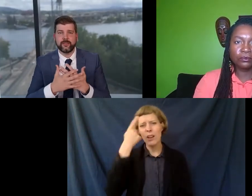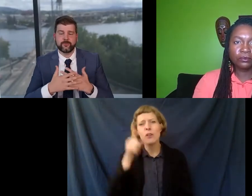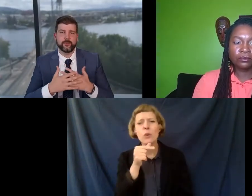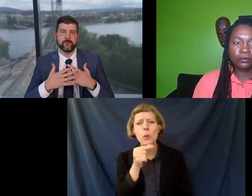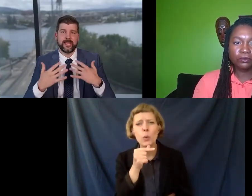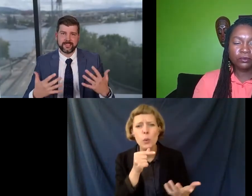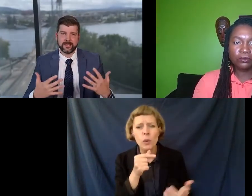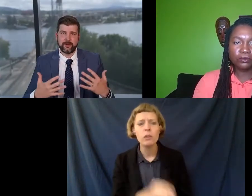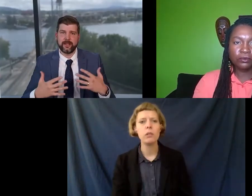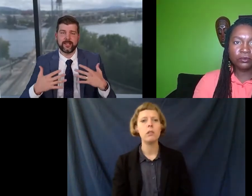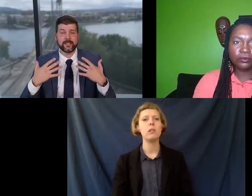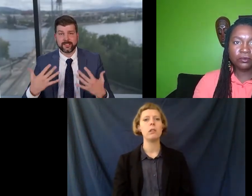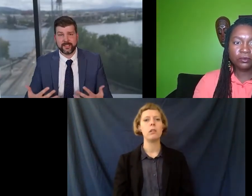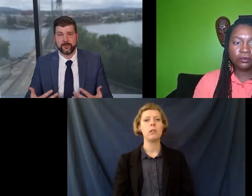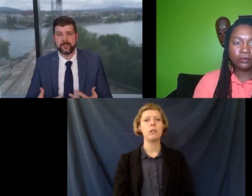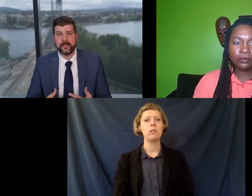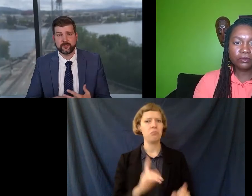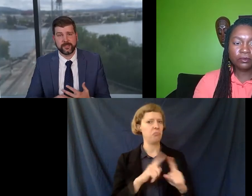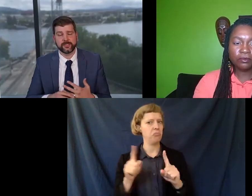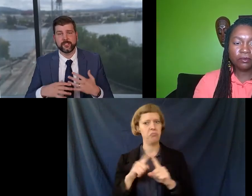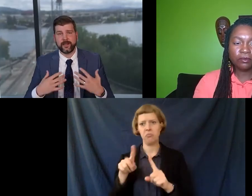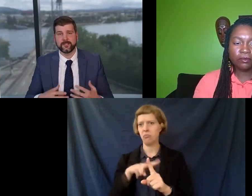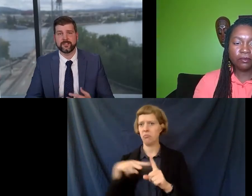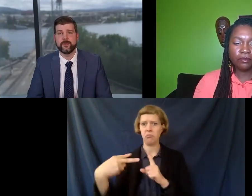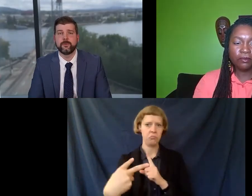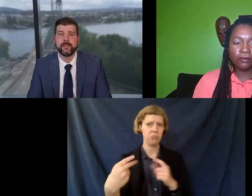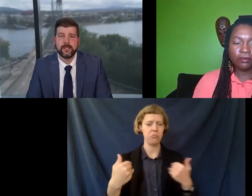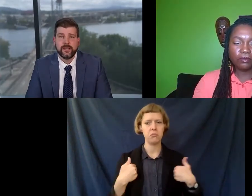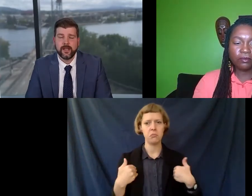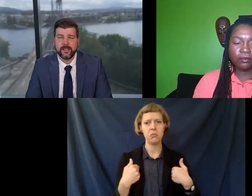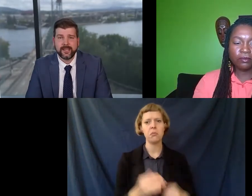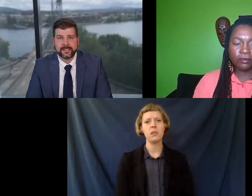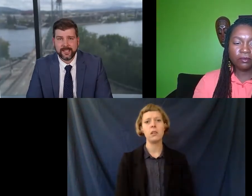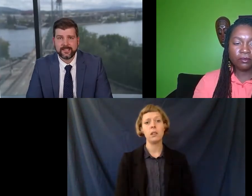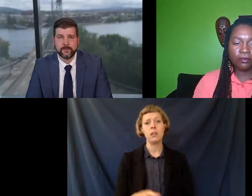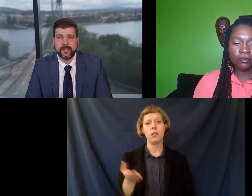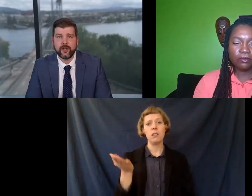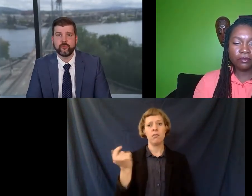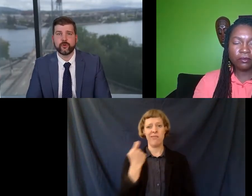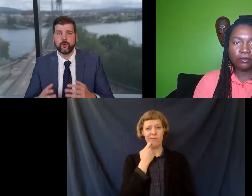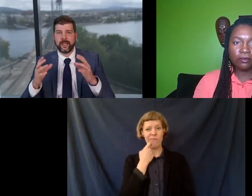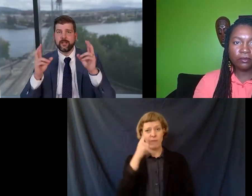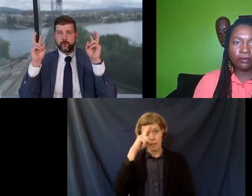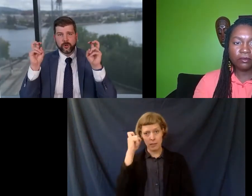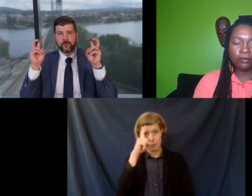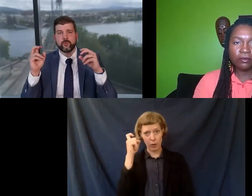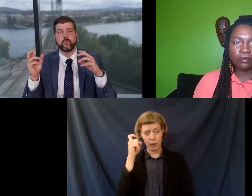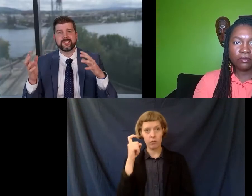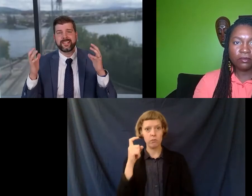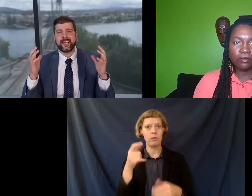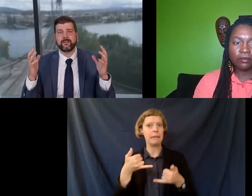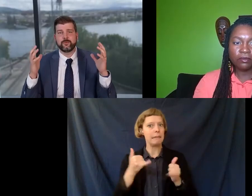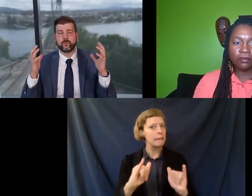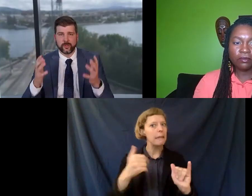just went through last summer, and it continues now, especially in the policy realm, an intense debate over the way normal